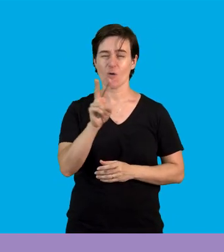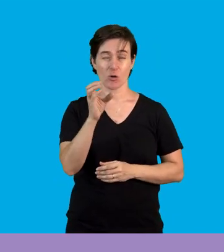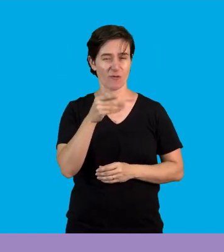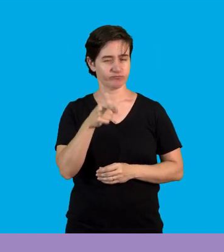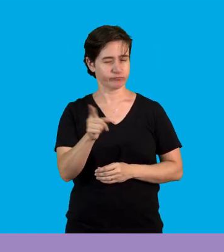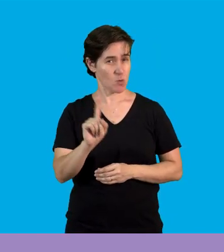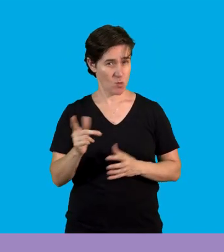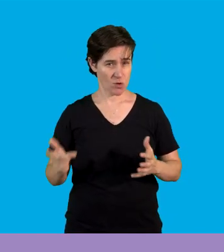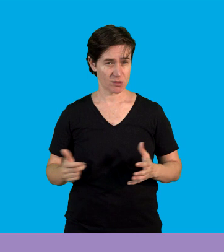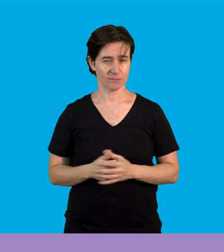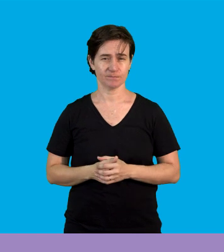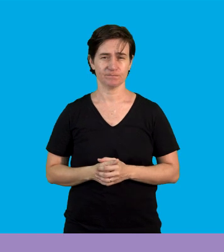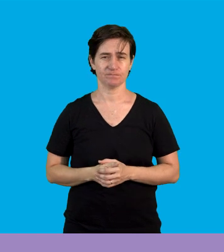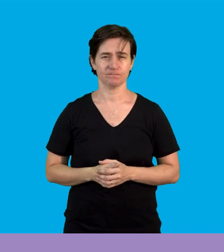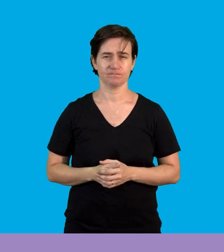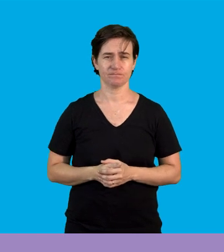volume of a cylinder again?